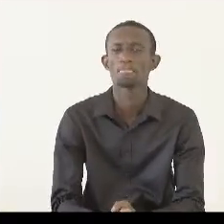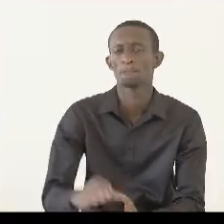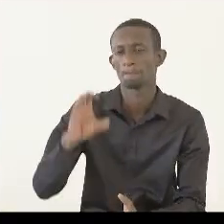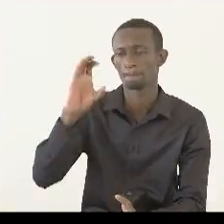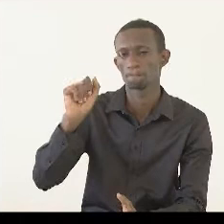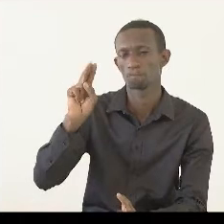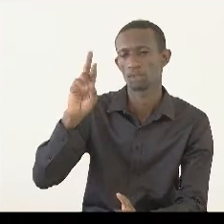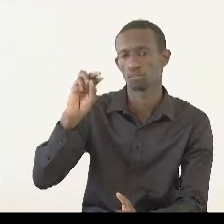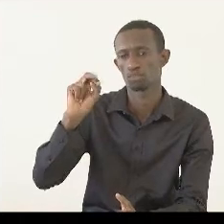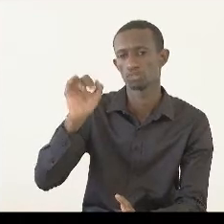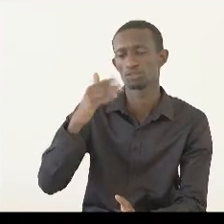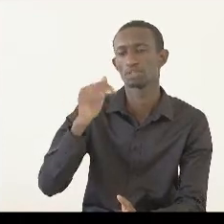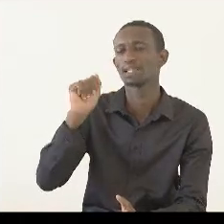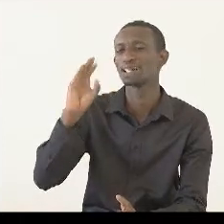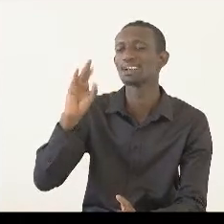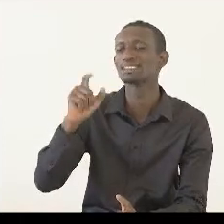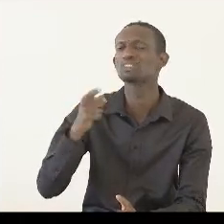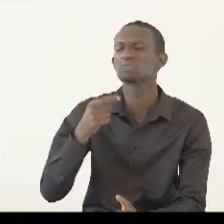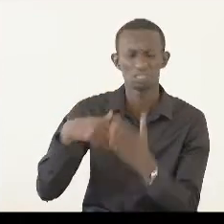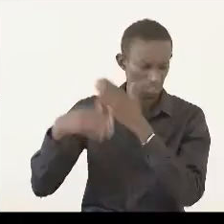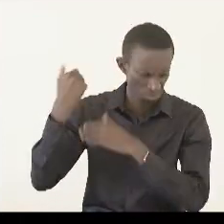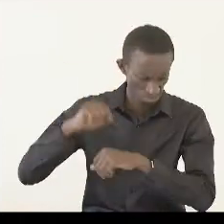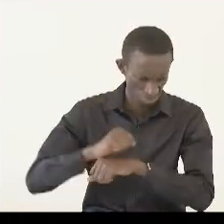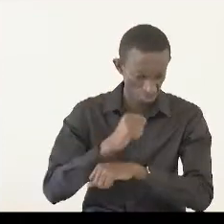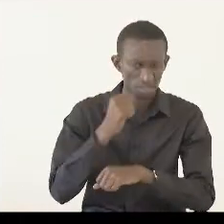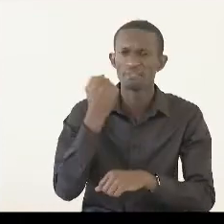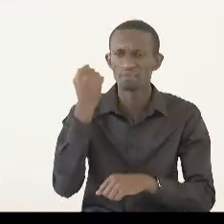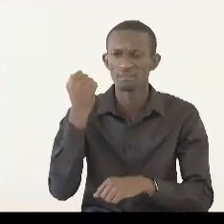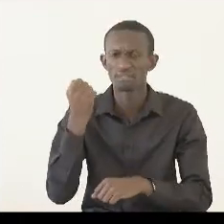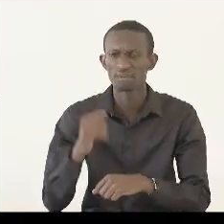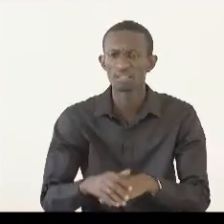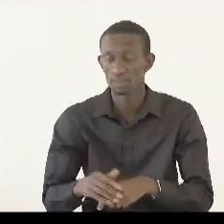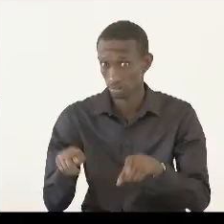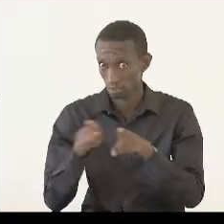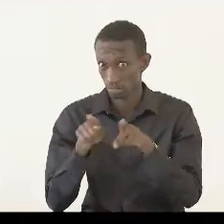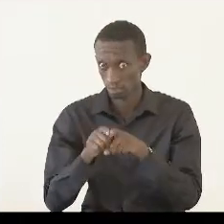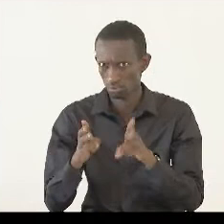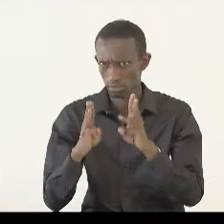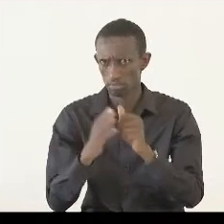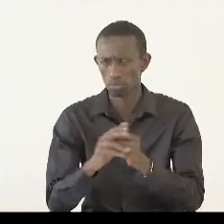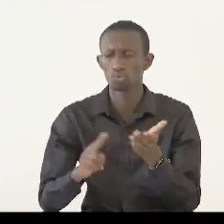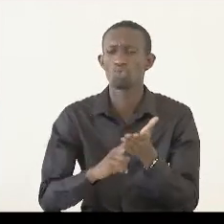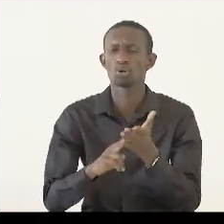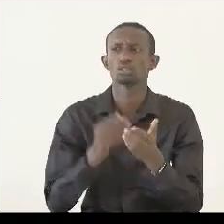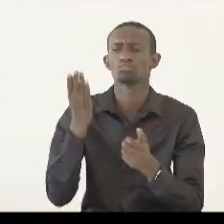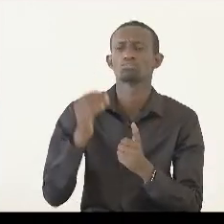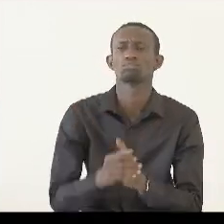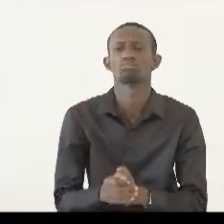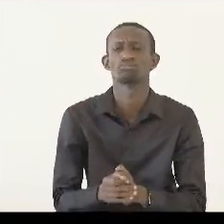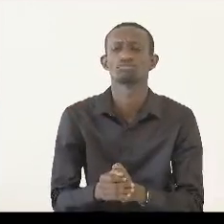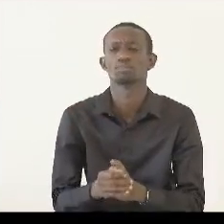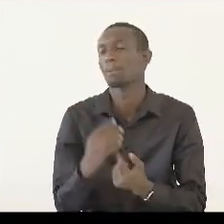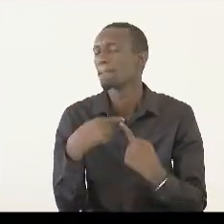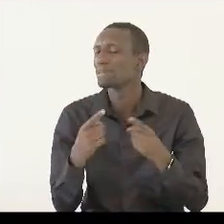carboxylic acids that you talked about in Senior 5, the same methods are used, but there are